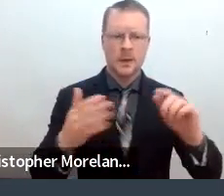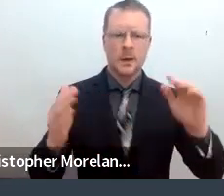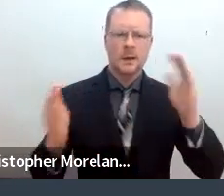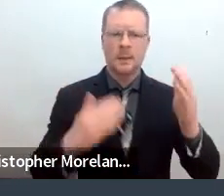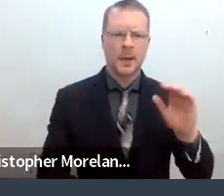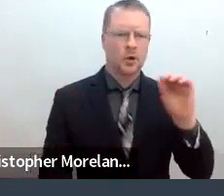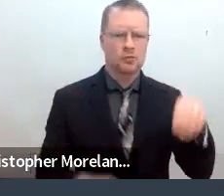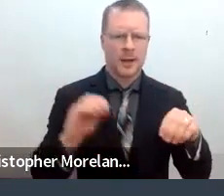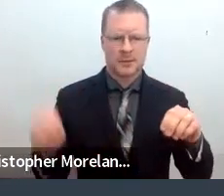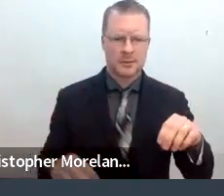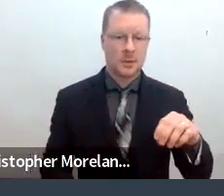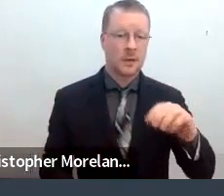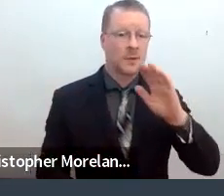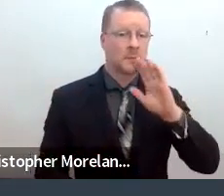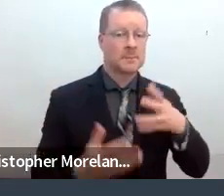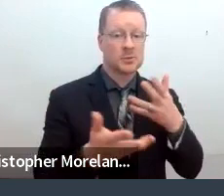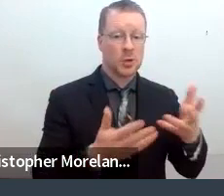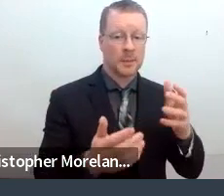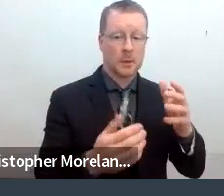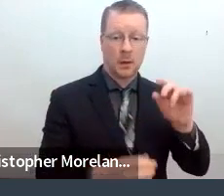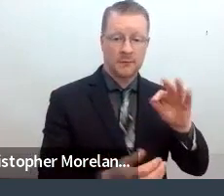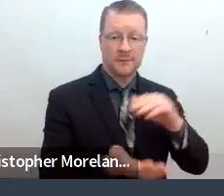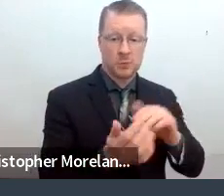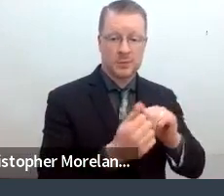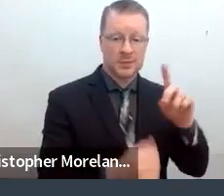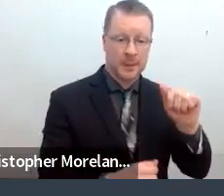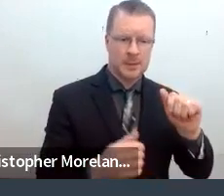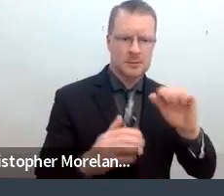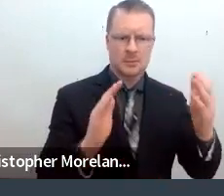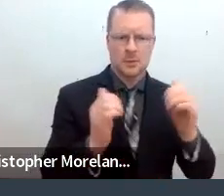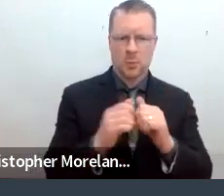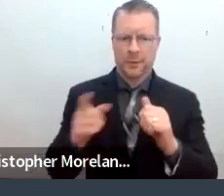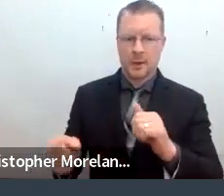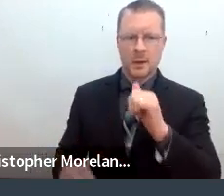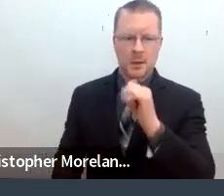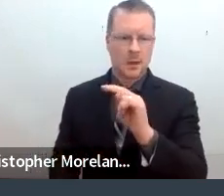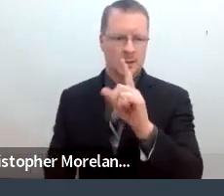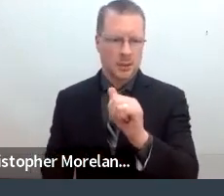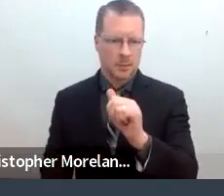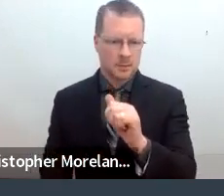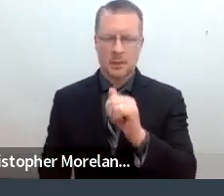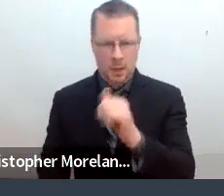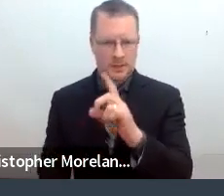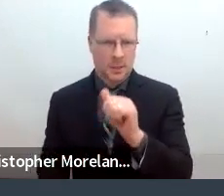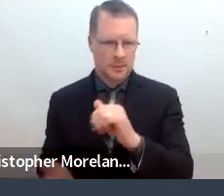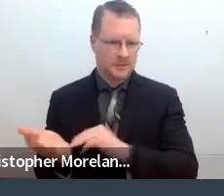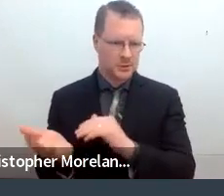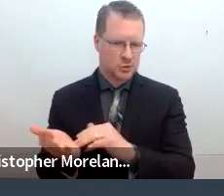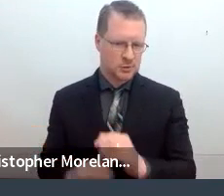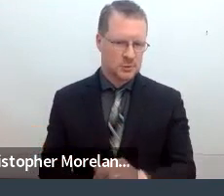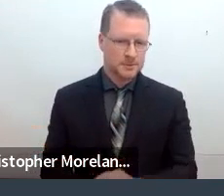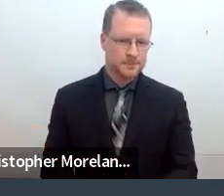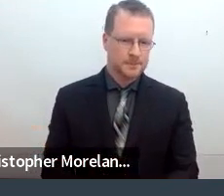disabilities, to compare rates of mistreatment of physicians with disabilities to those